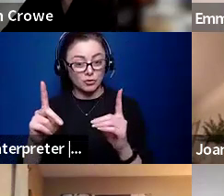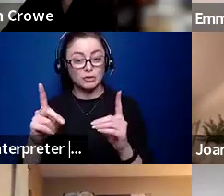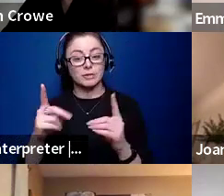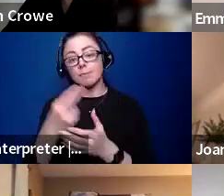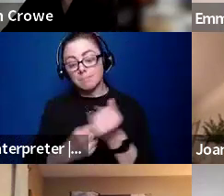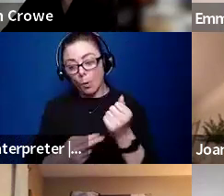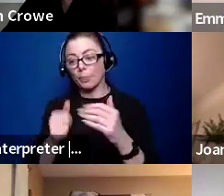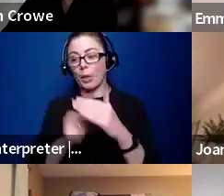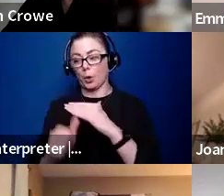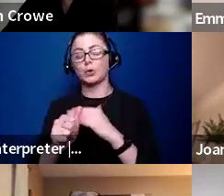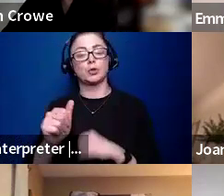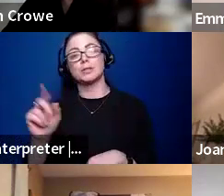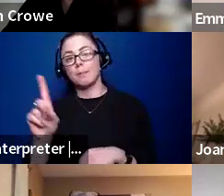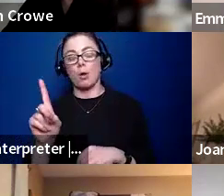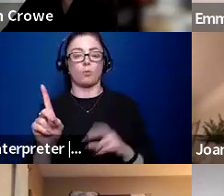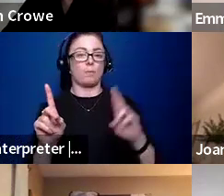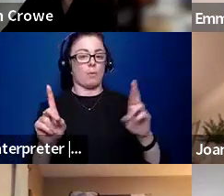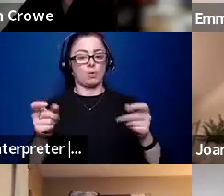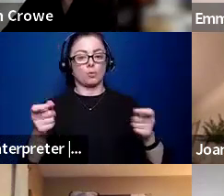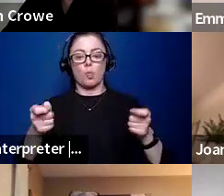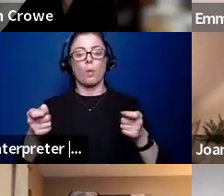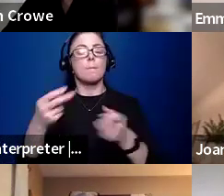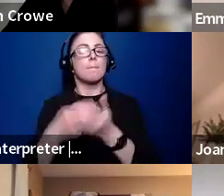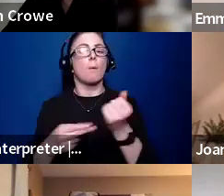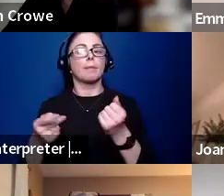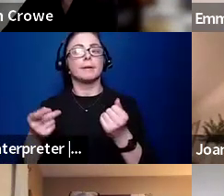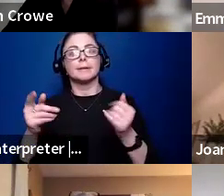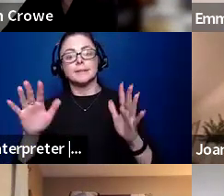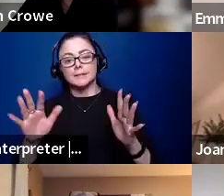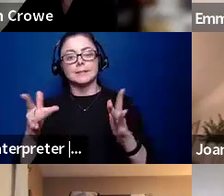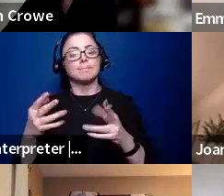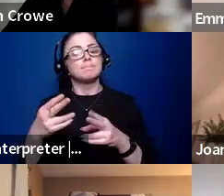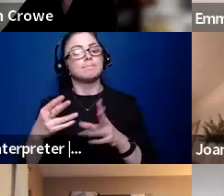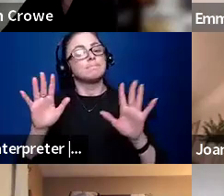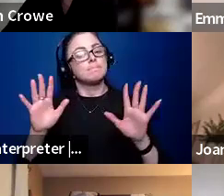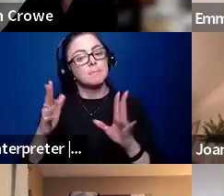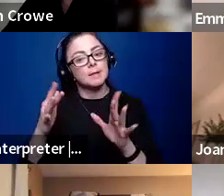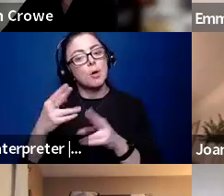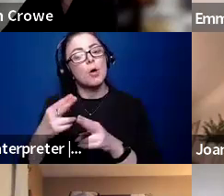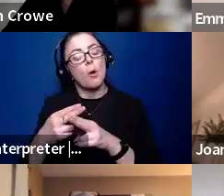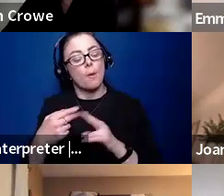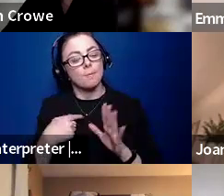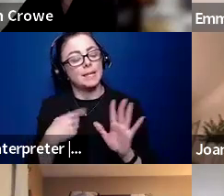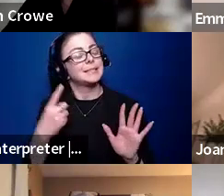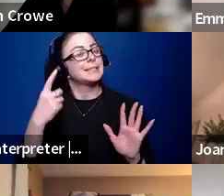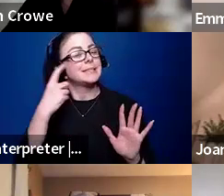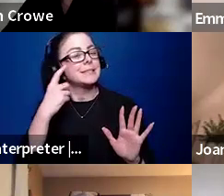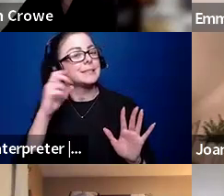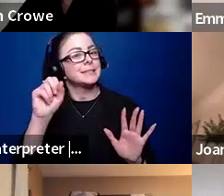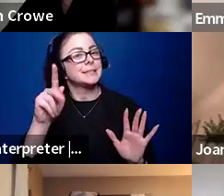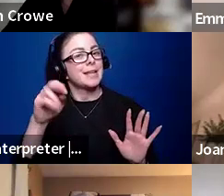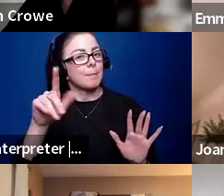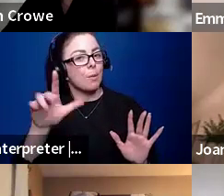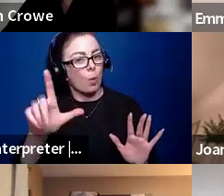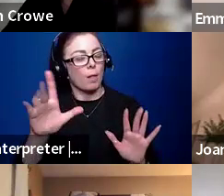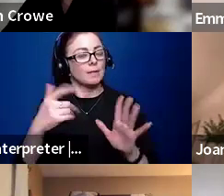and democratically controlled, call me skeptical, okay? I liken this to what recently happened at